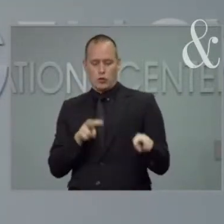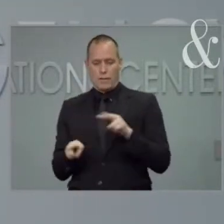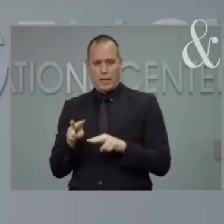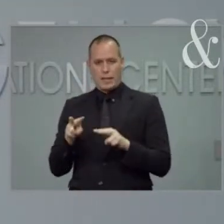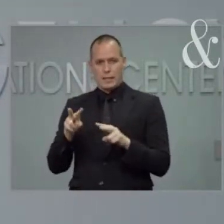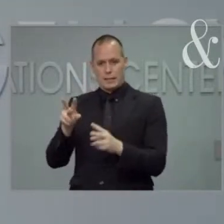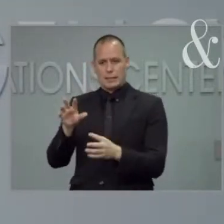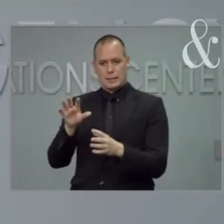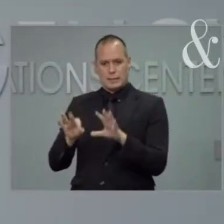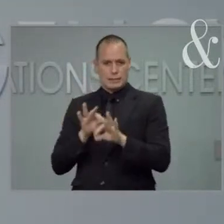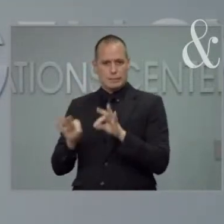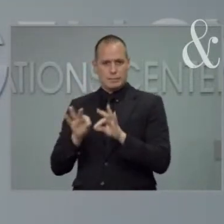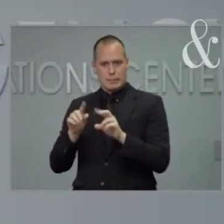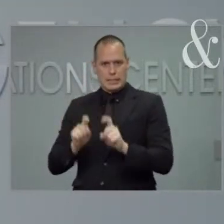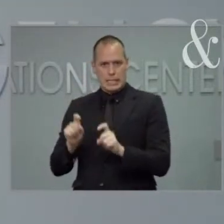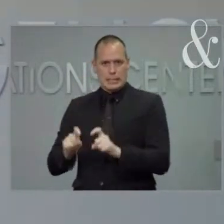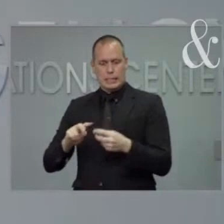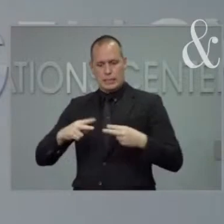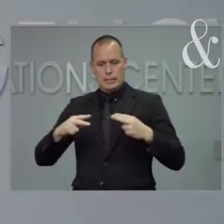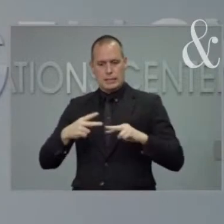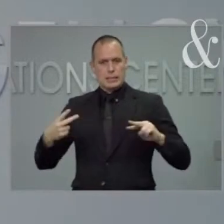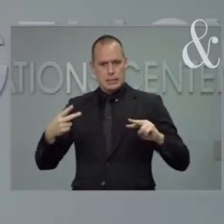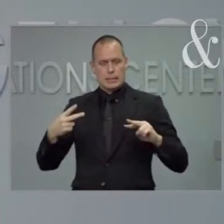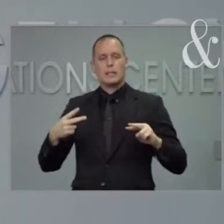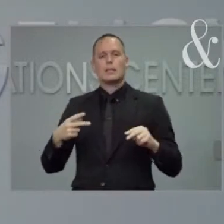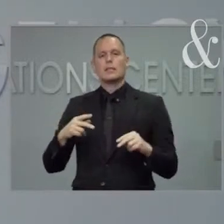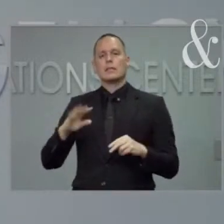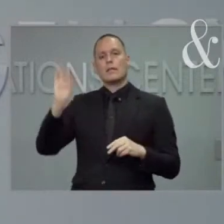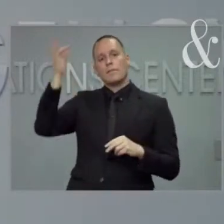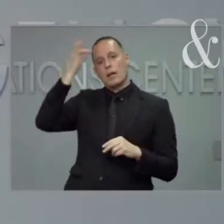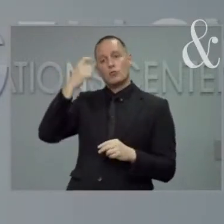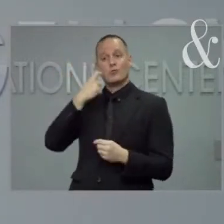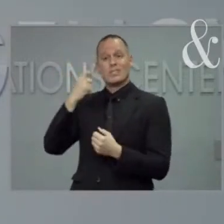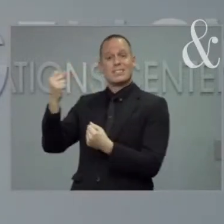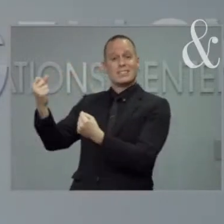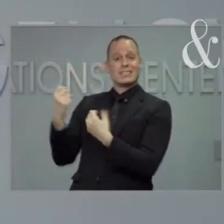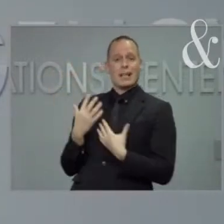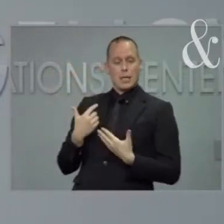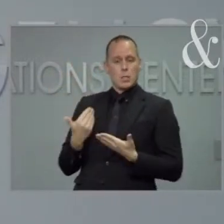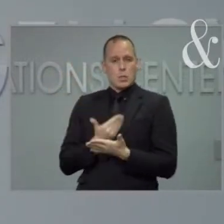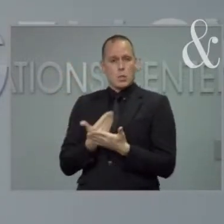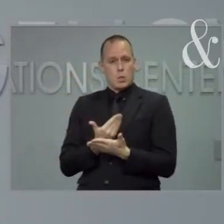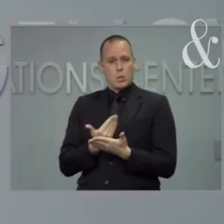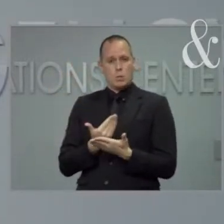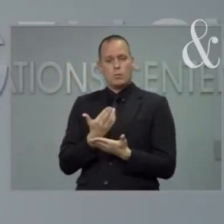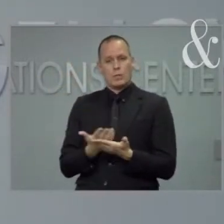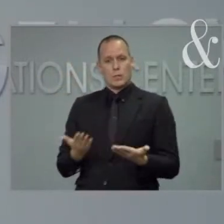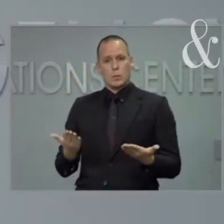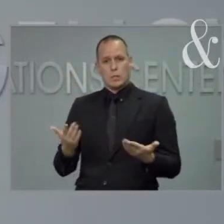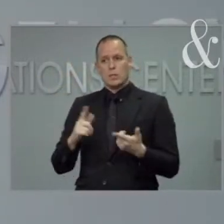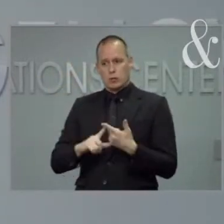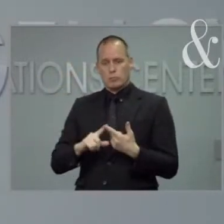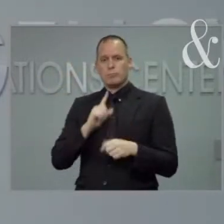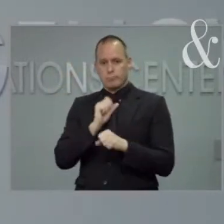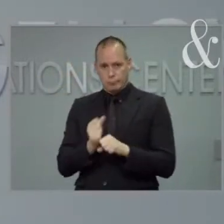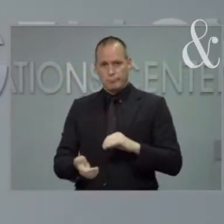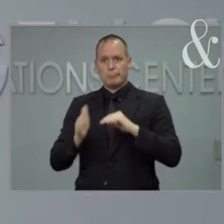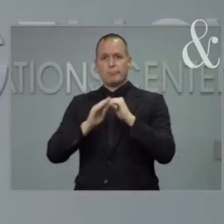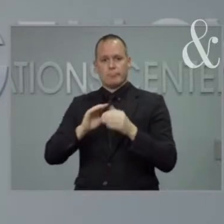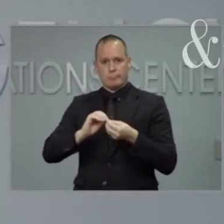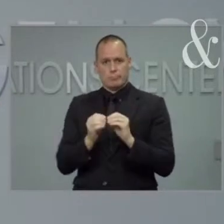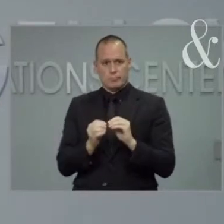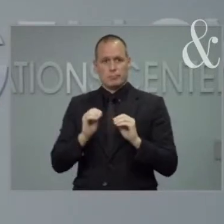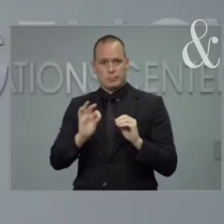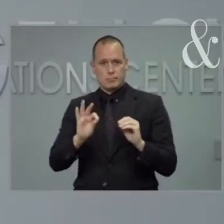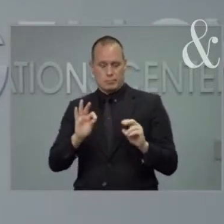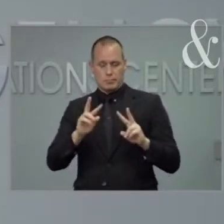just put forward a new swath of resources to be able to do that. We're working here in North Carolina to sort of scale